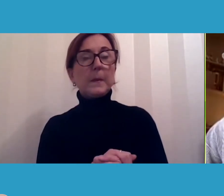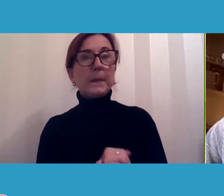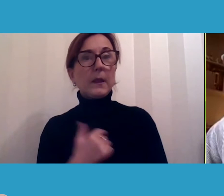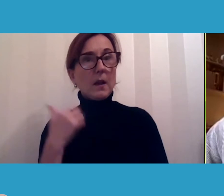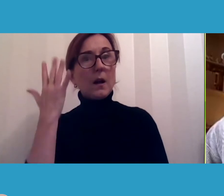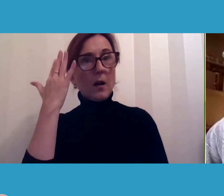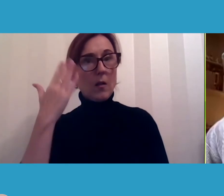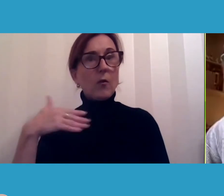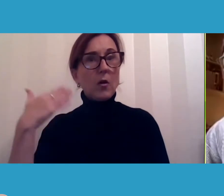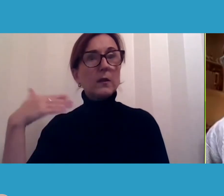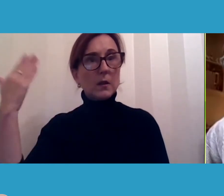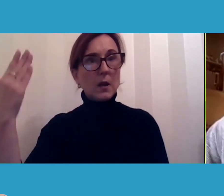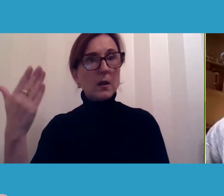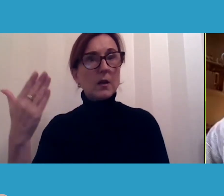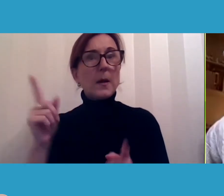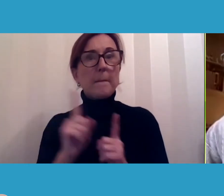being developed now.